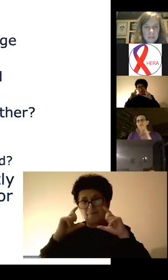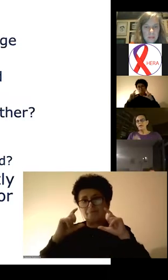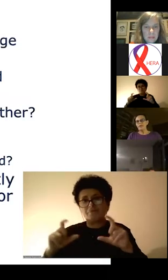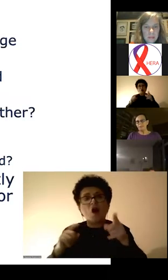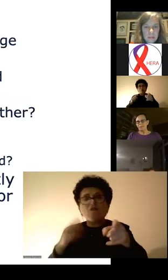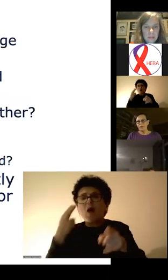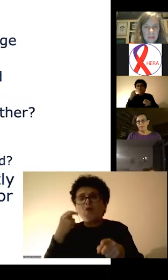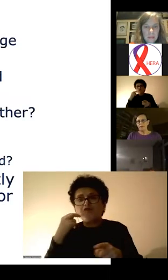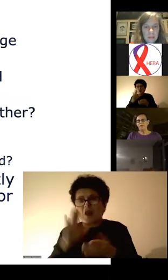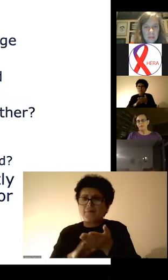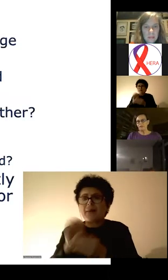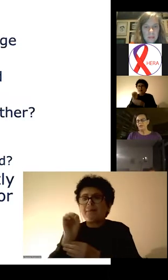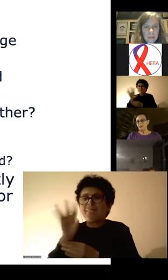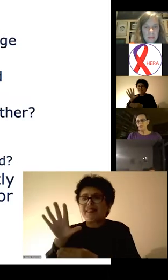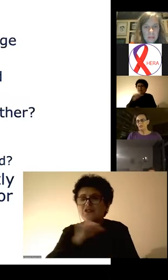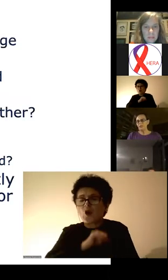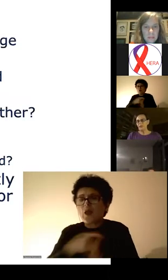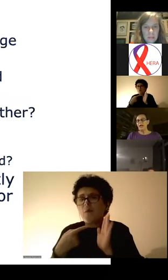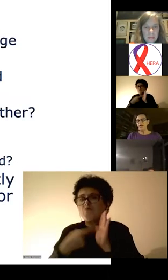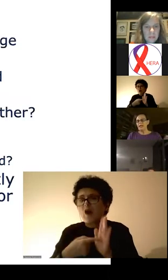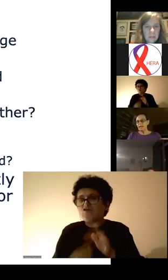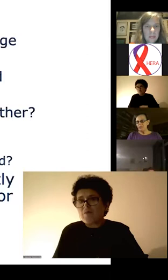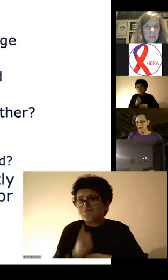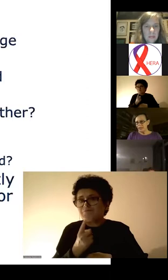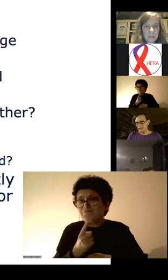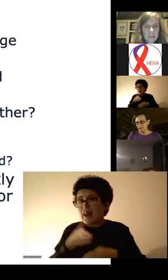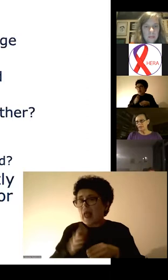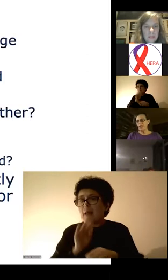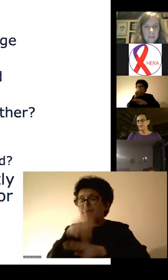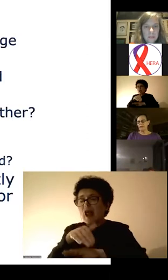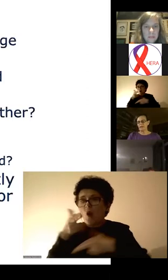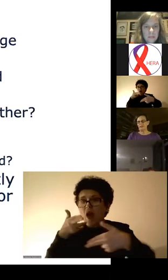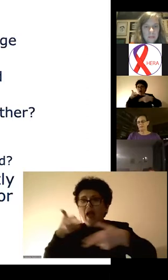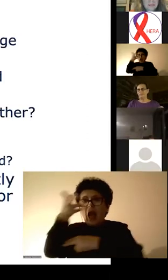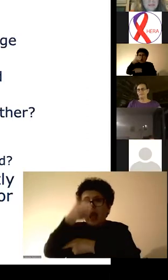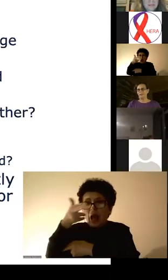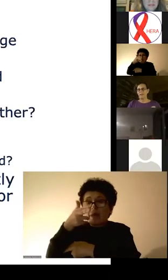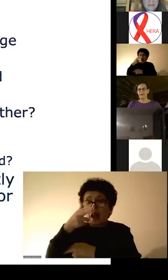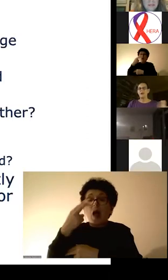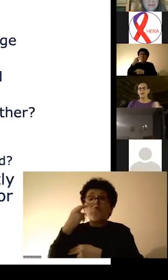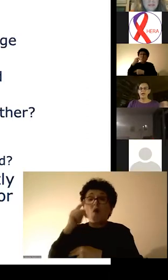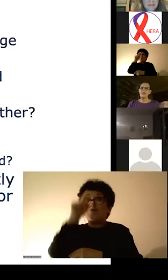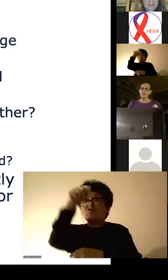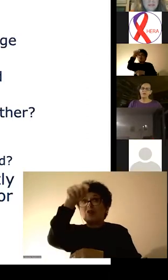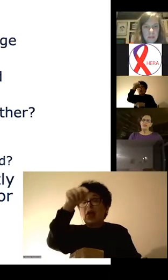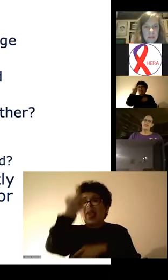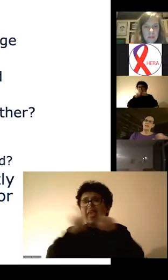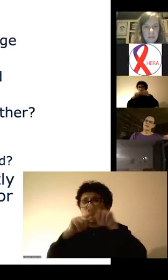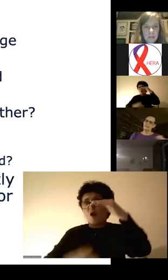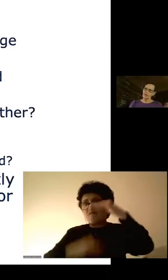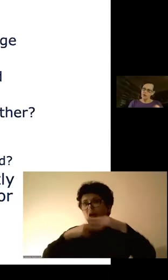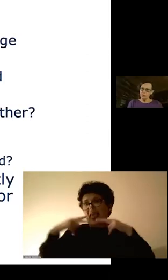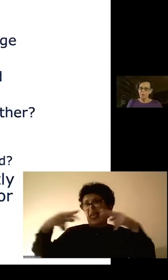to another boy of 15 years old, and they agreed about it. They said, okay, let's do this.